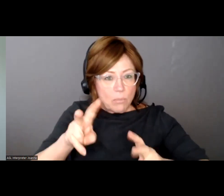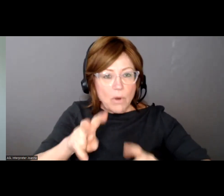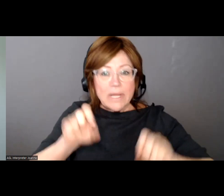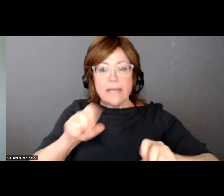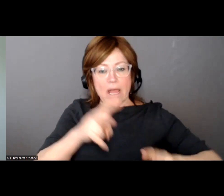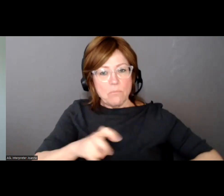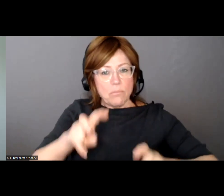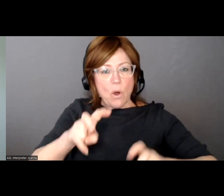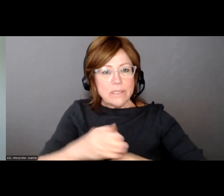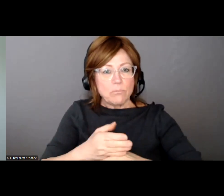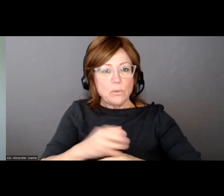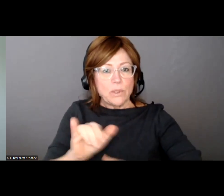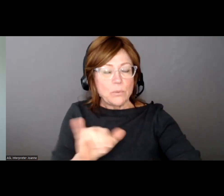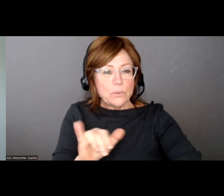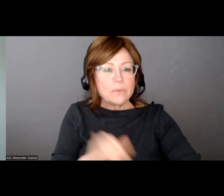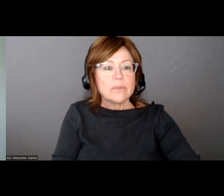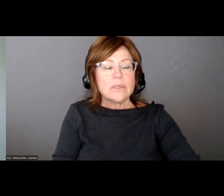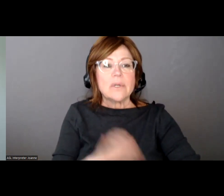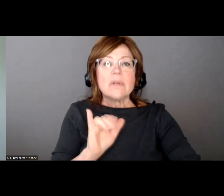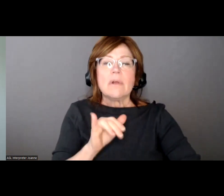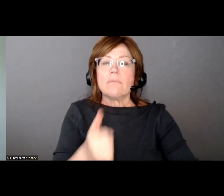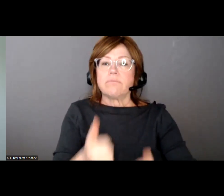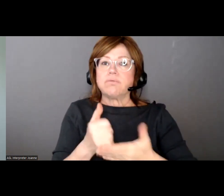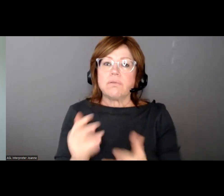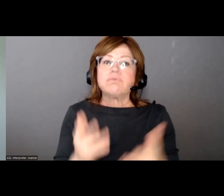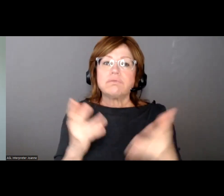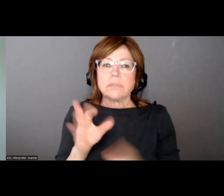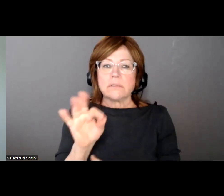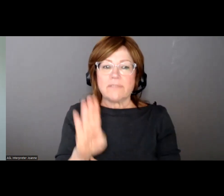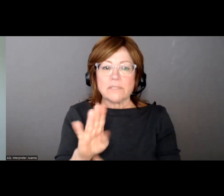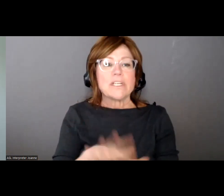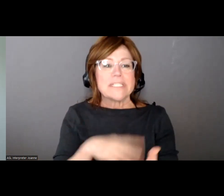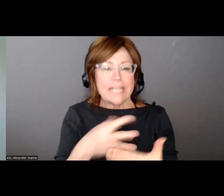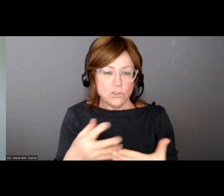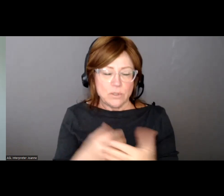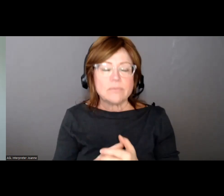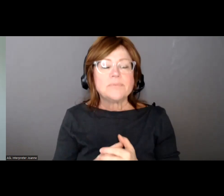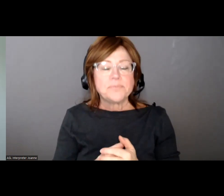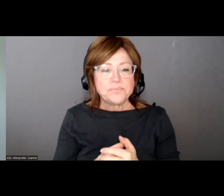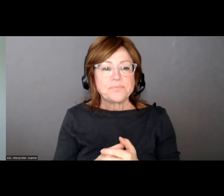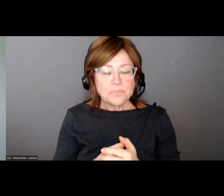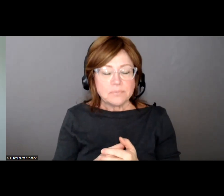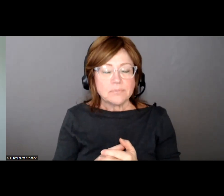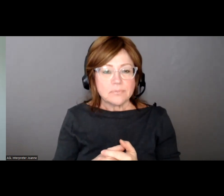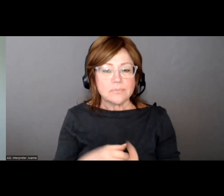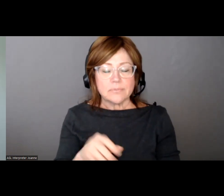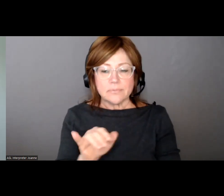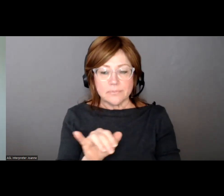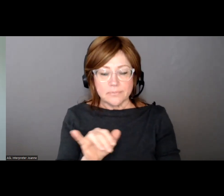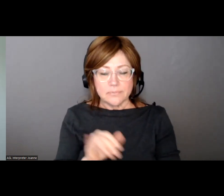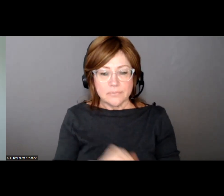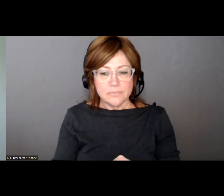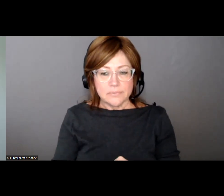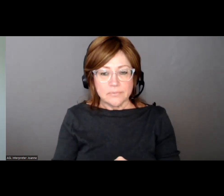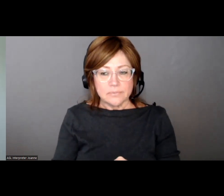between. So that was I found that really helpful, as well as I